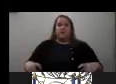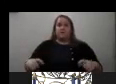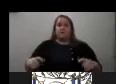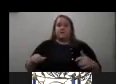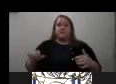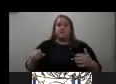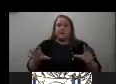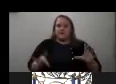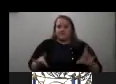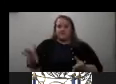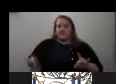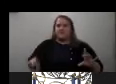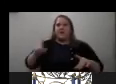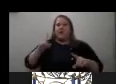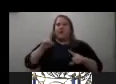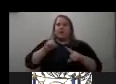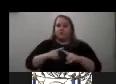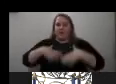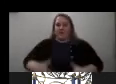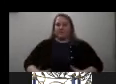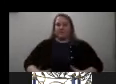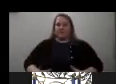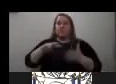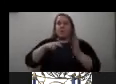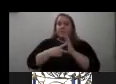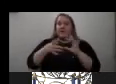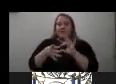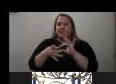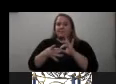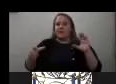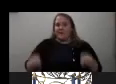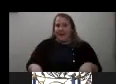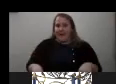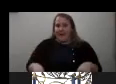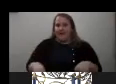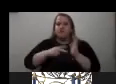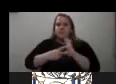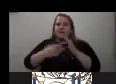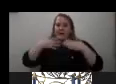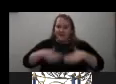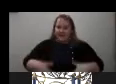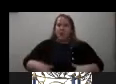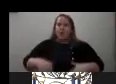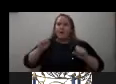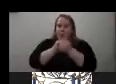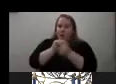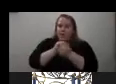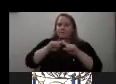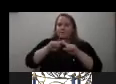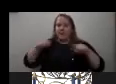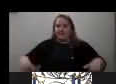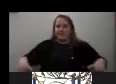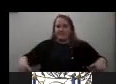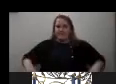wash all of the skirts also. We feel that that's safer and it's easier. Plus the petals do